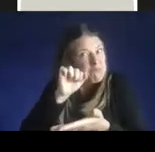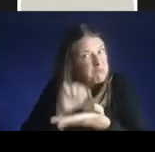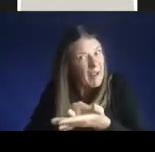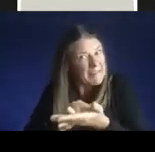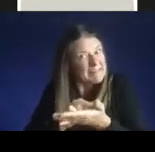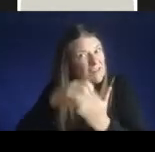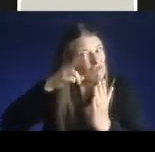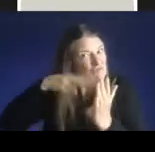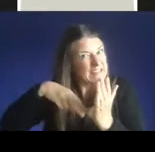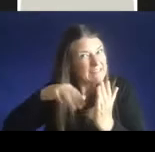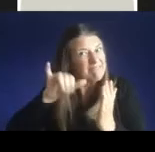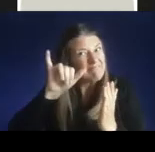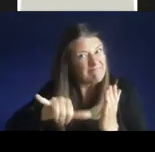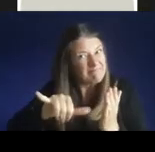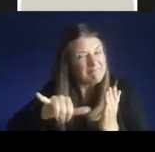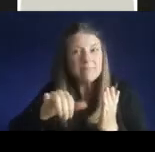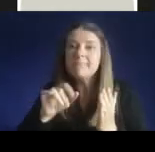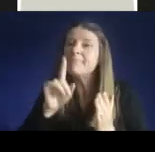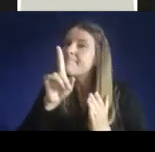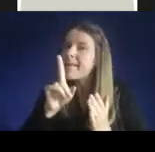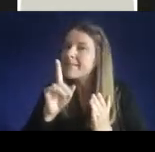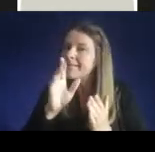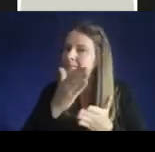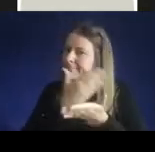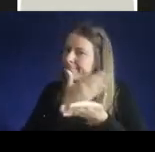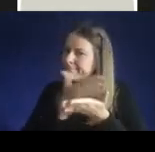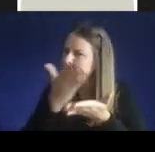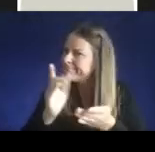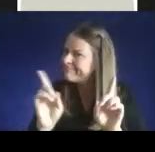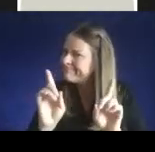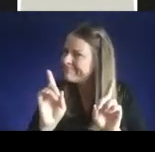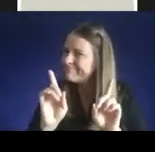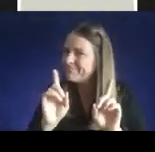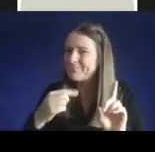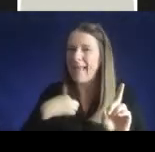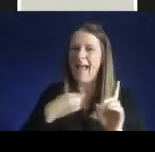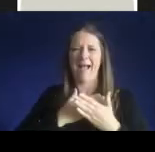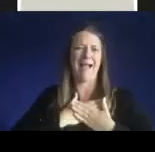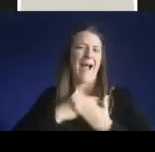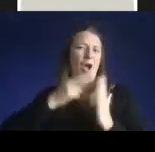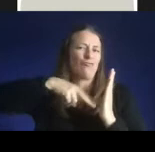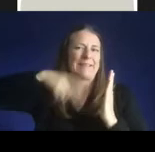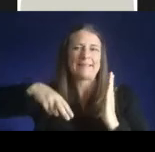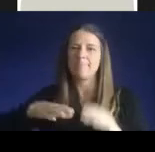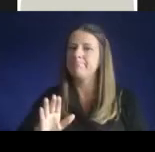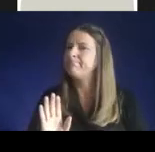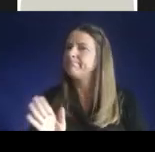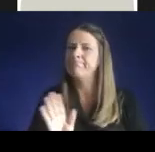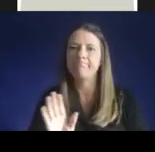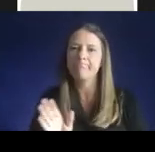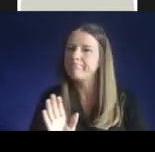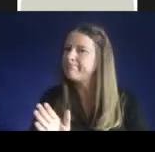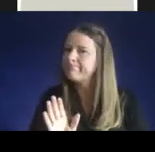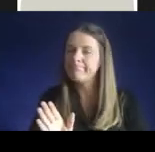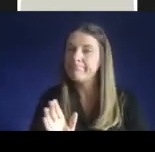Let me get this straight first, however. I usually don't enjoy reading. But what I've found through this